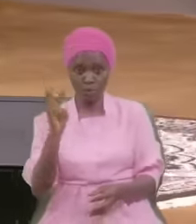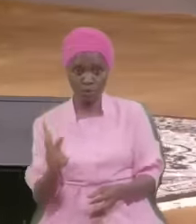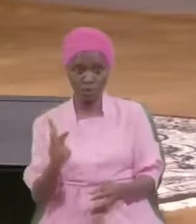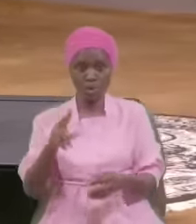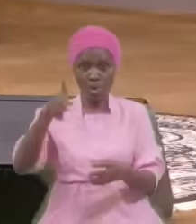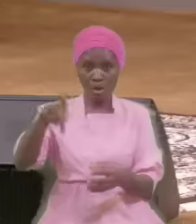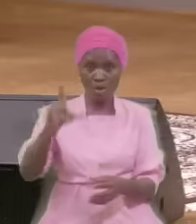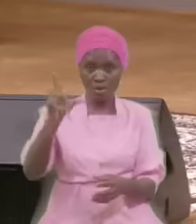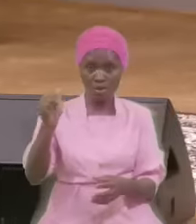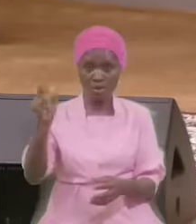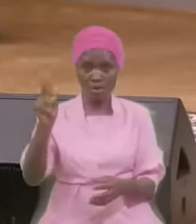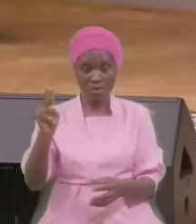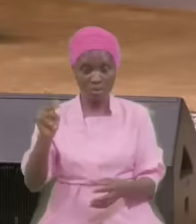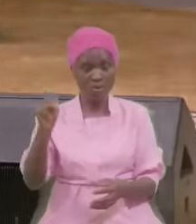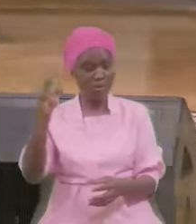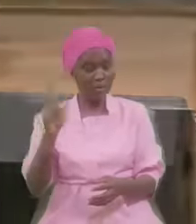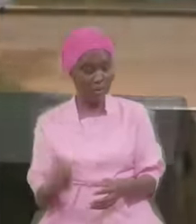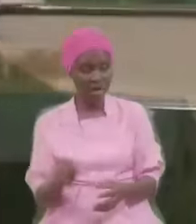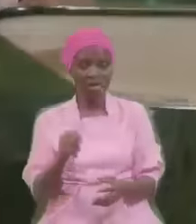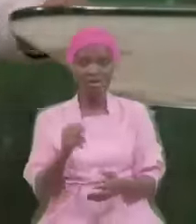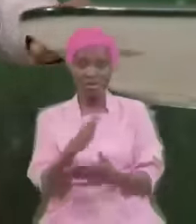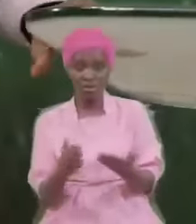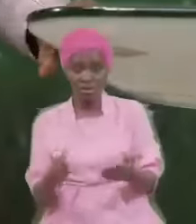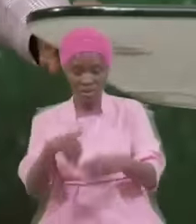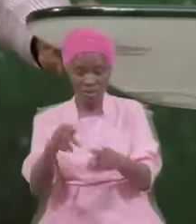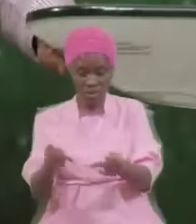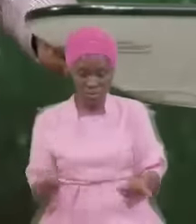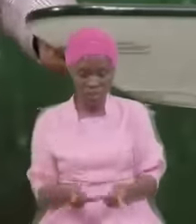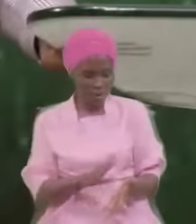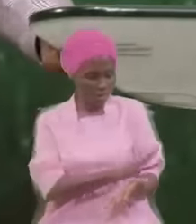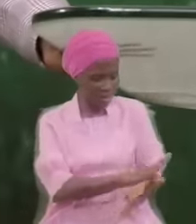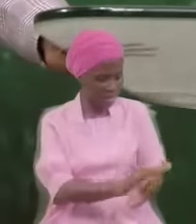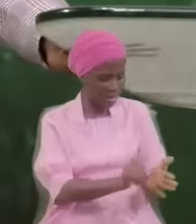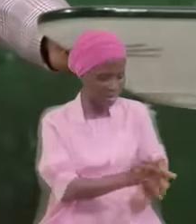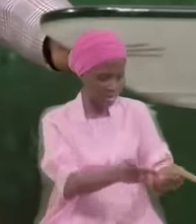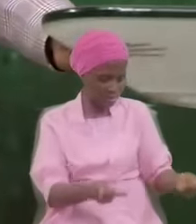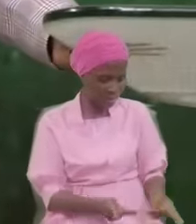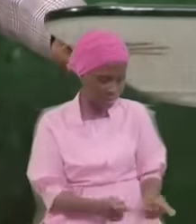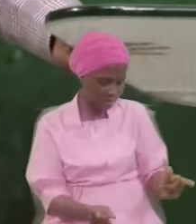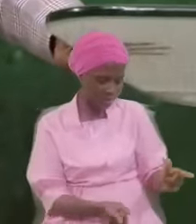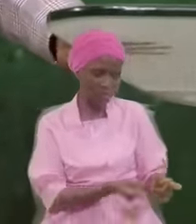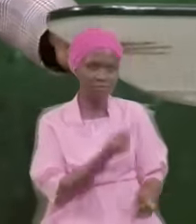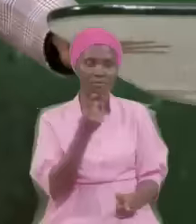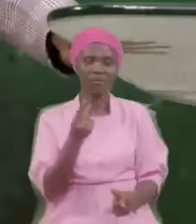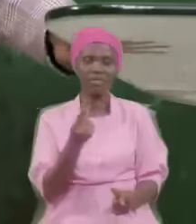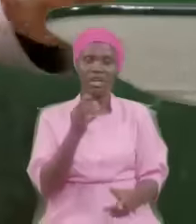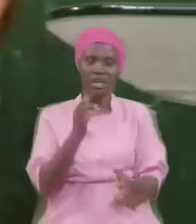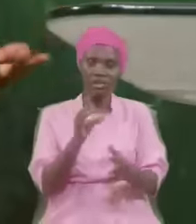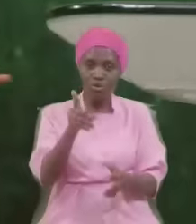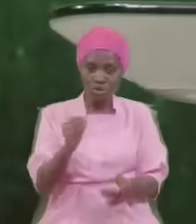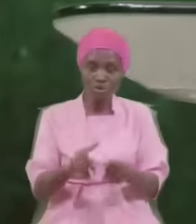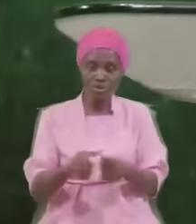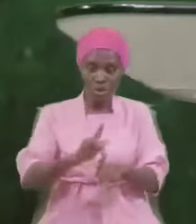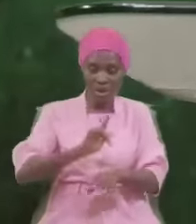the blessing of God to settle down in your life, you empty your life, you empty your heart of